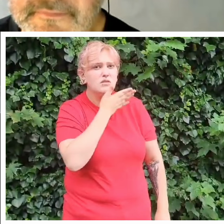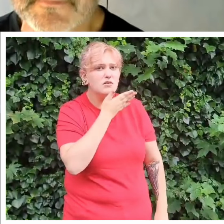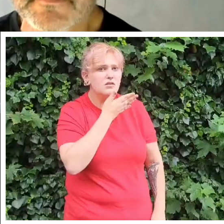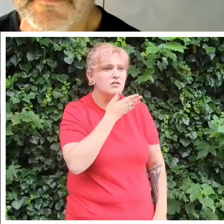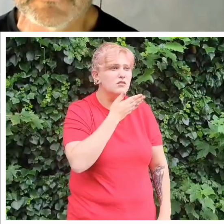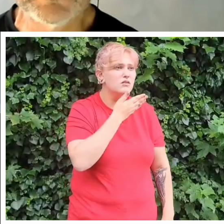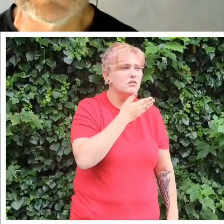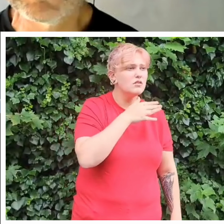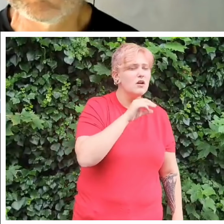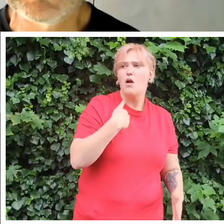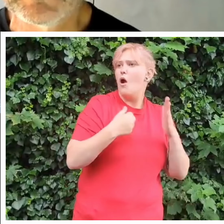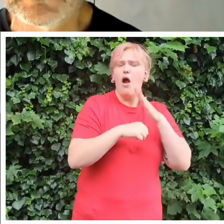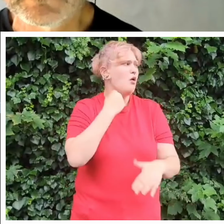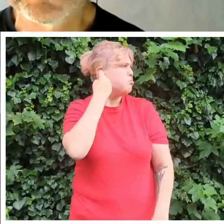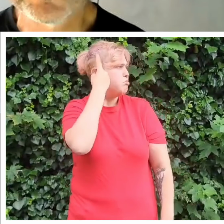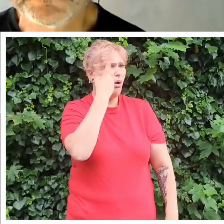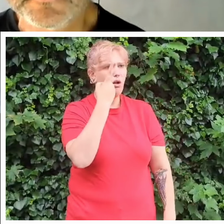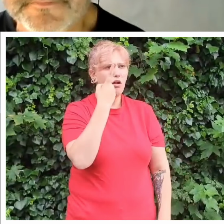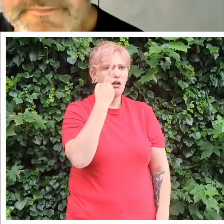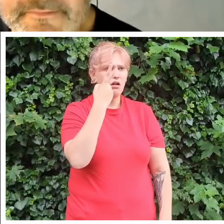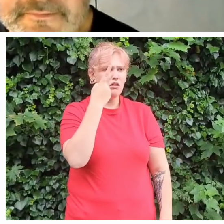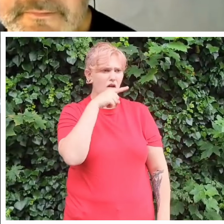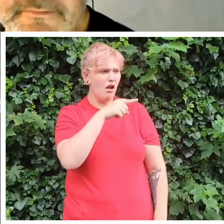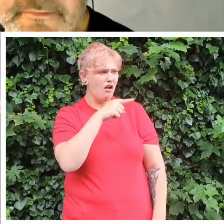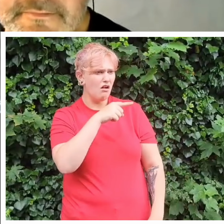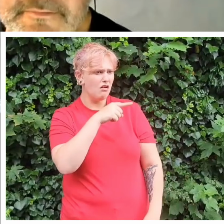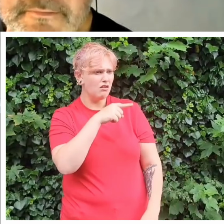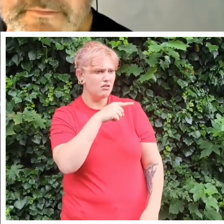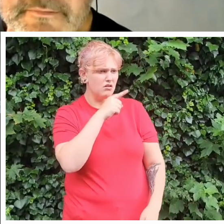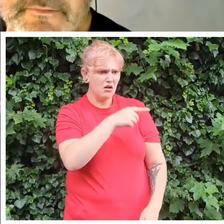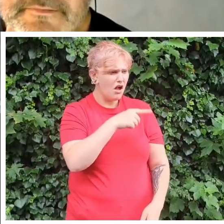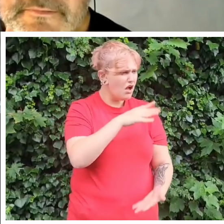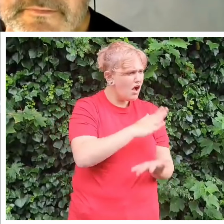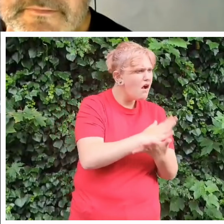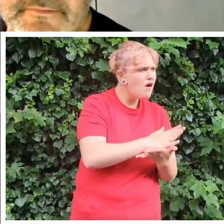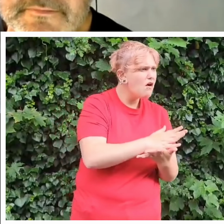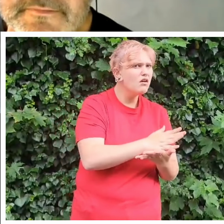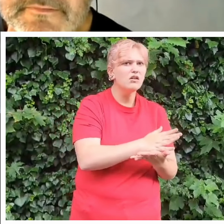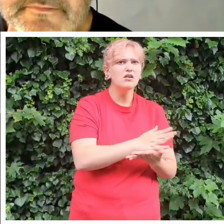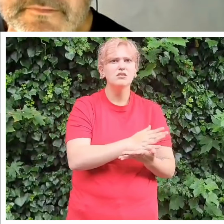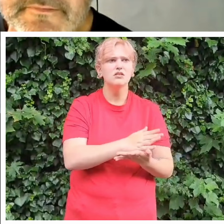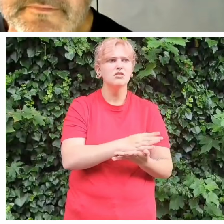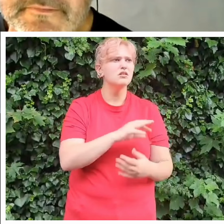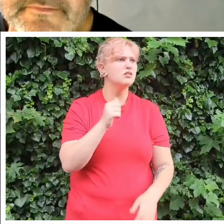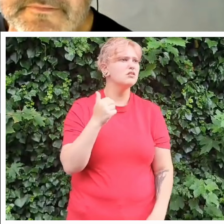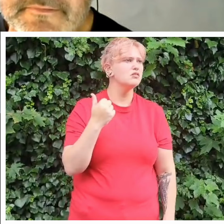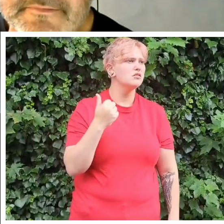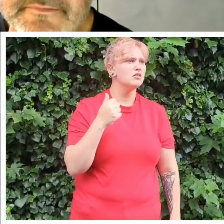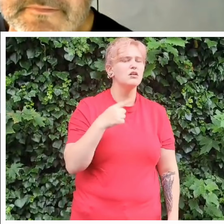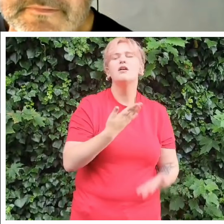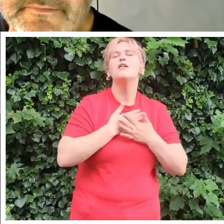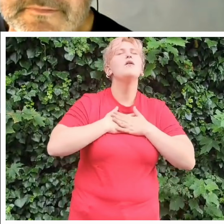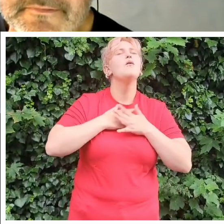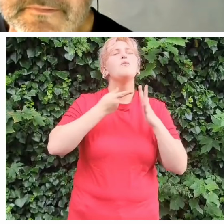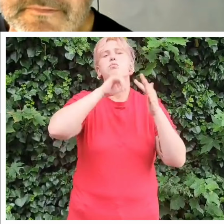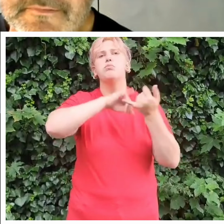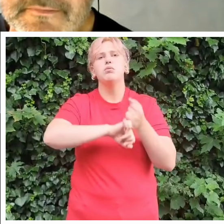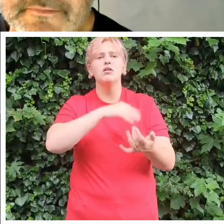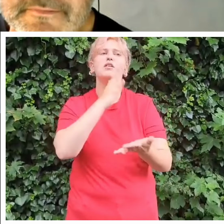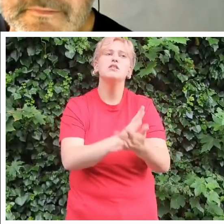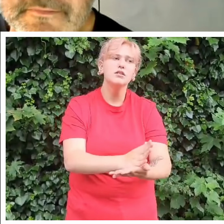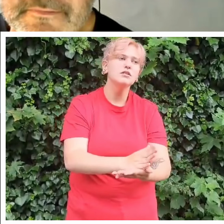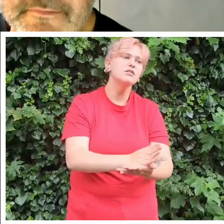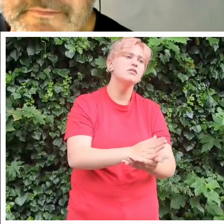classes. I mean, I never even imagined that would be the case. But Love